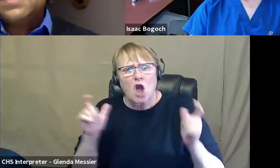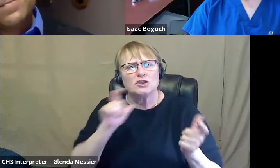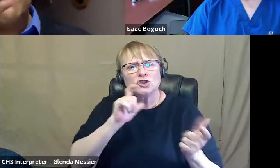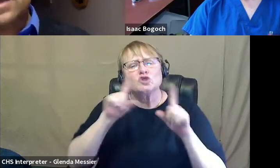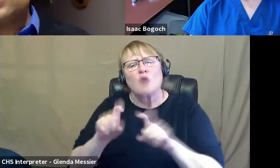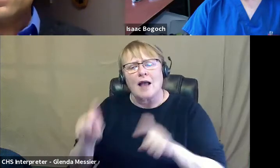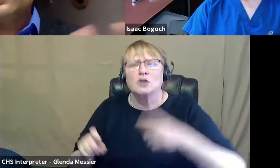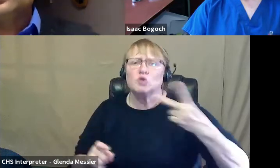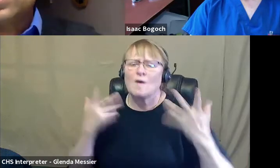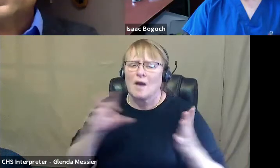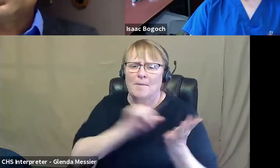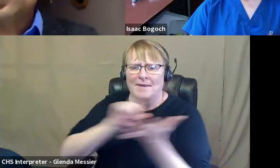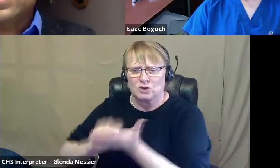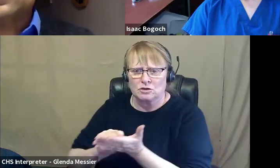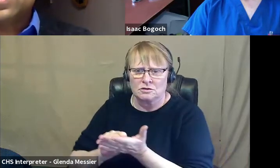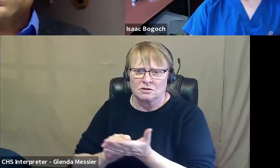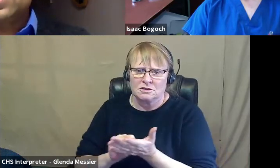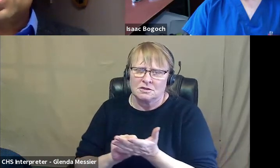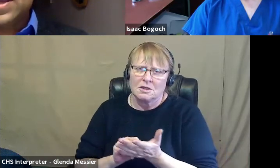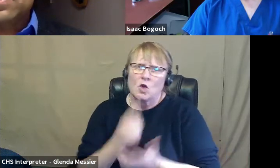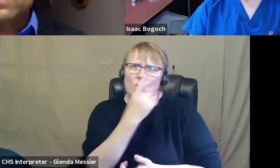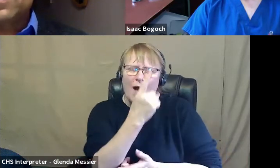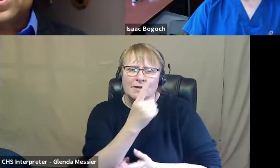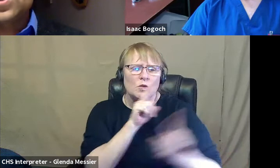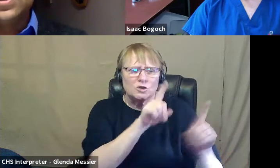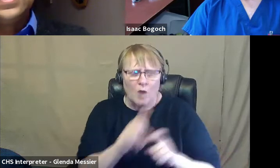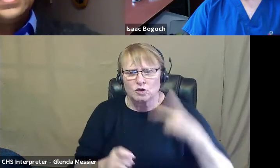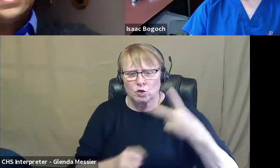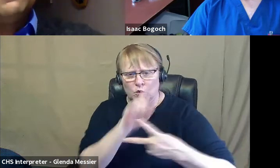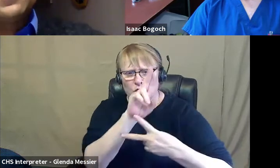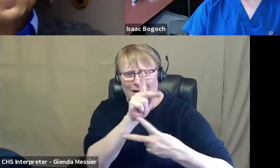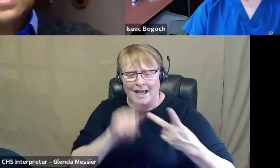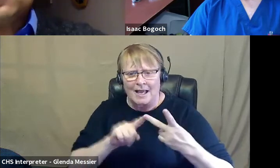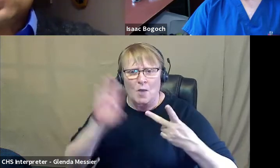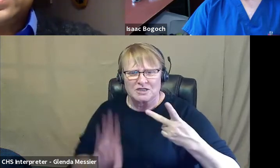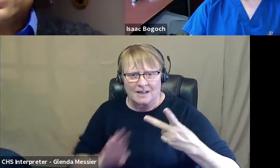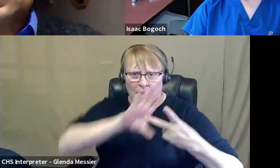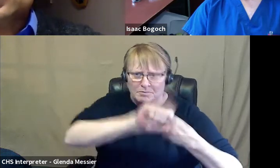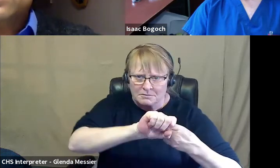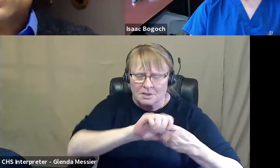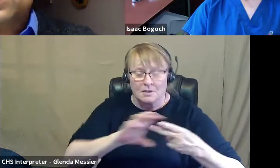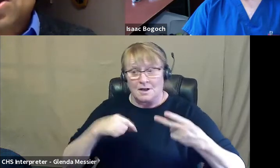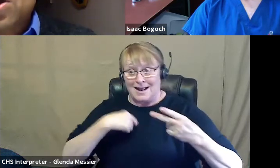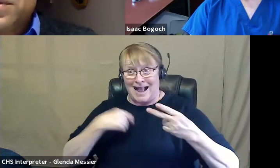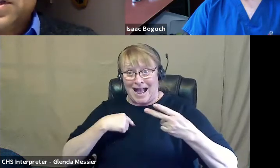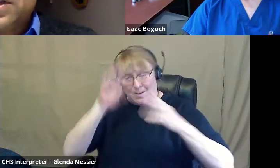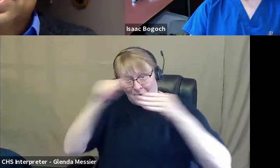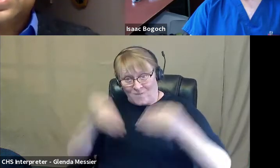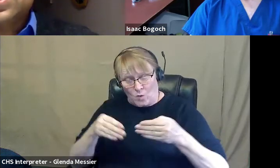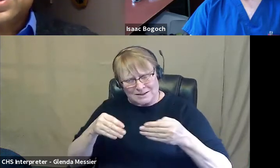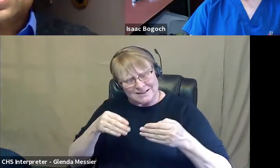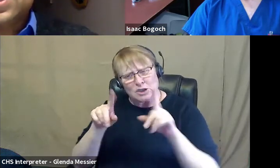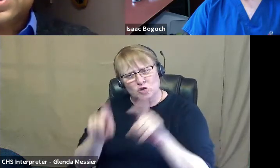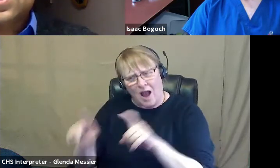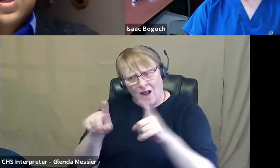one was actually a fusion of two trials, one from the UK and one from Brazil. The one I'm quoting here was a trial that was predominantly took